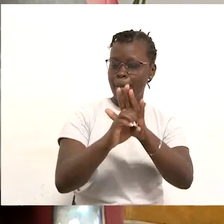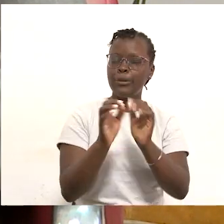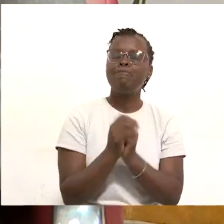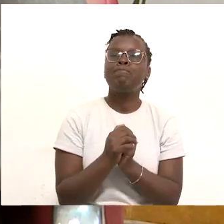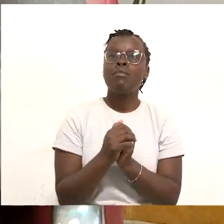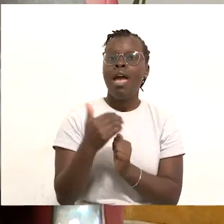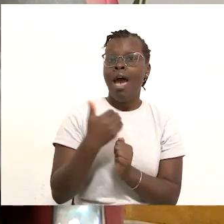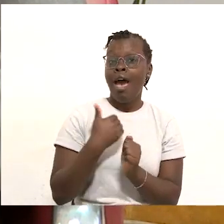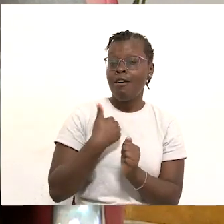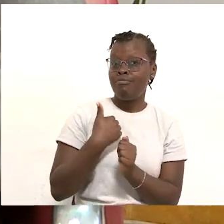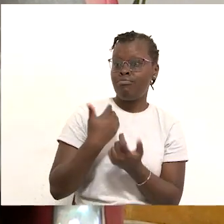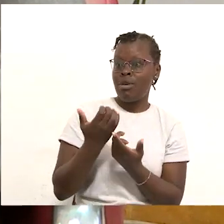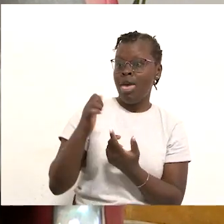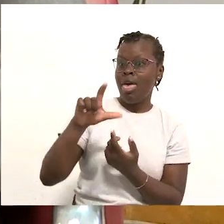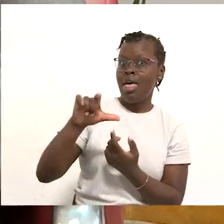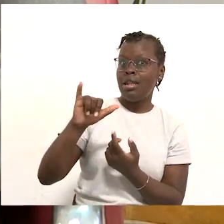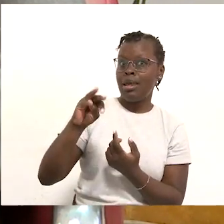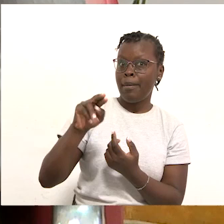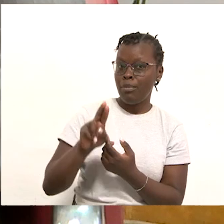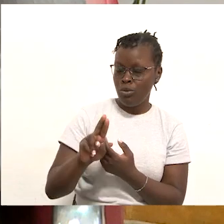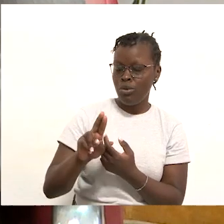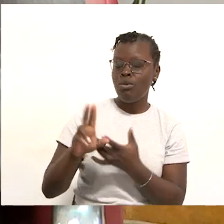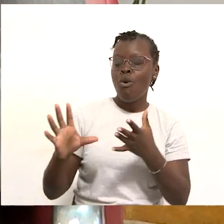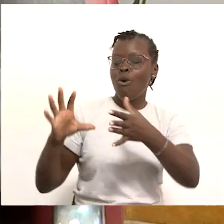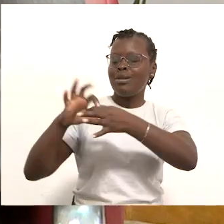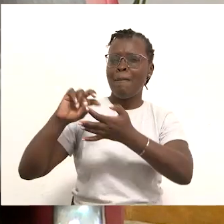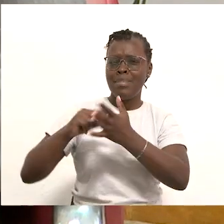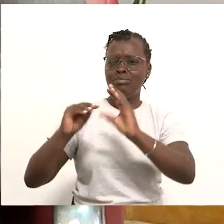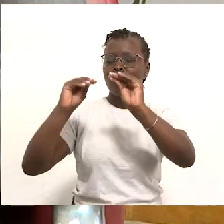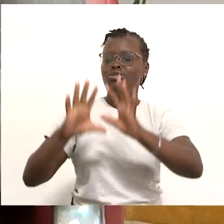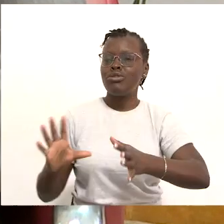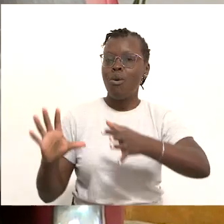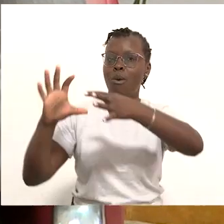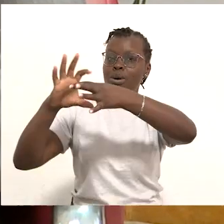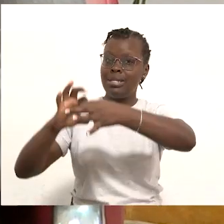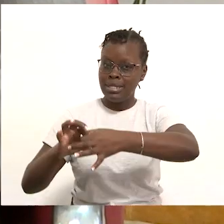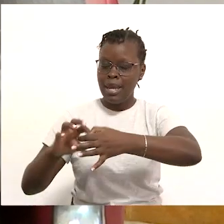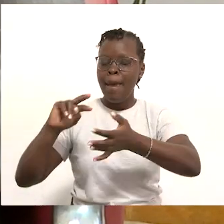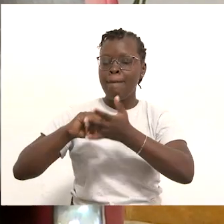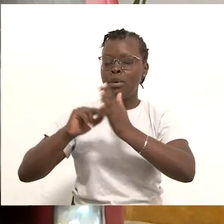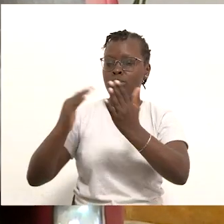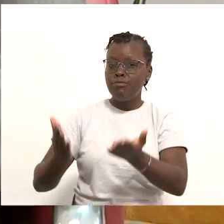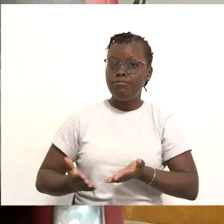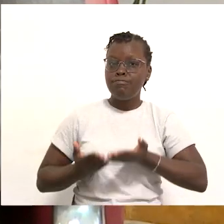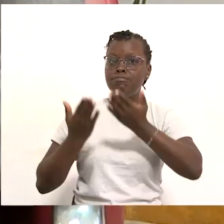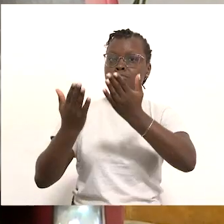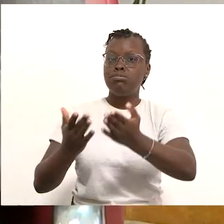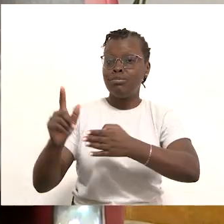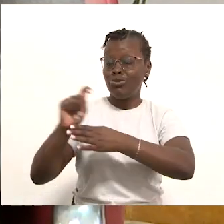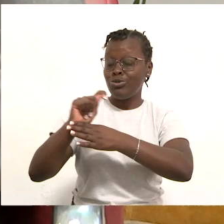We at Mwalimu Connect are delivering in partnership with Microsoft to deliver their upskilling program to teachers, which